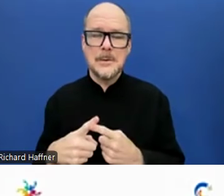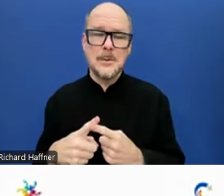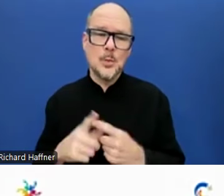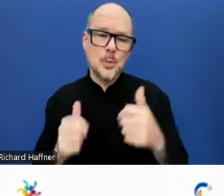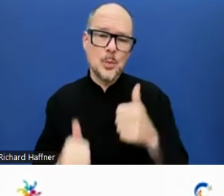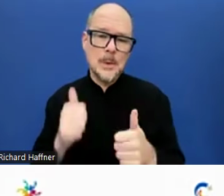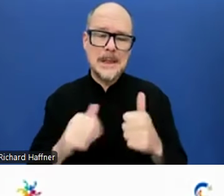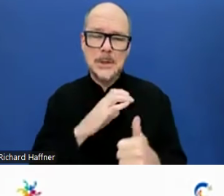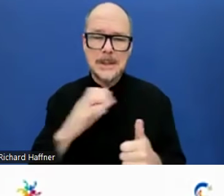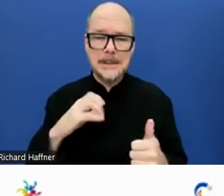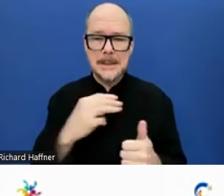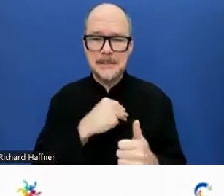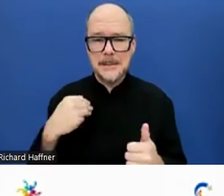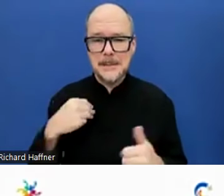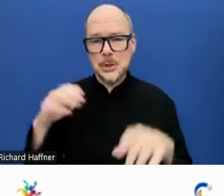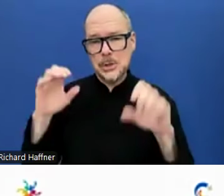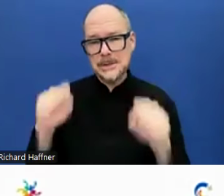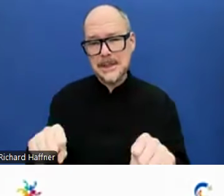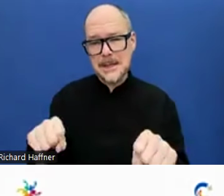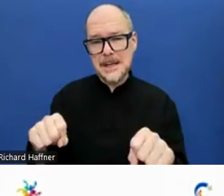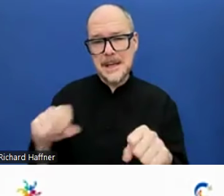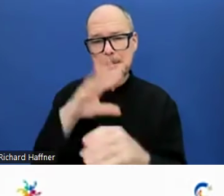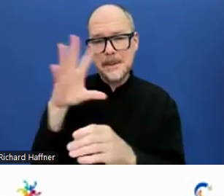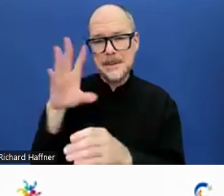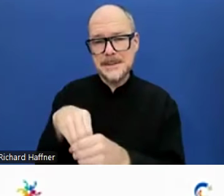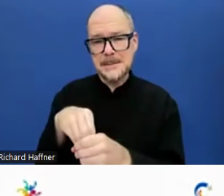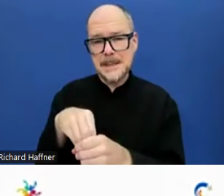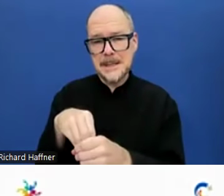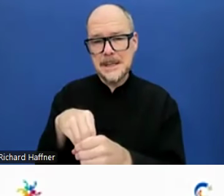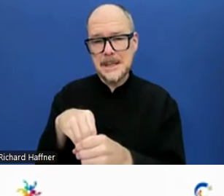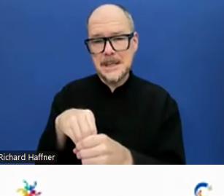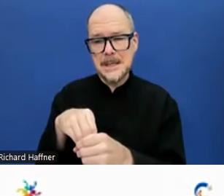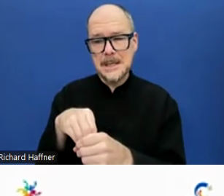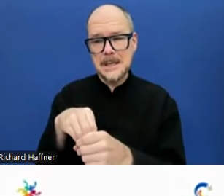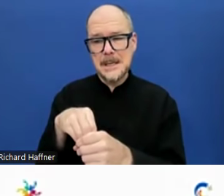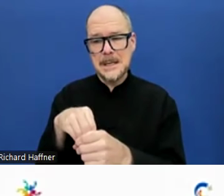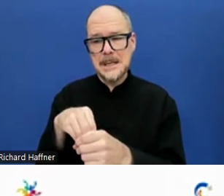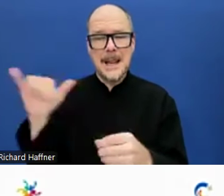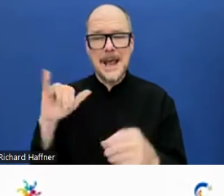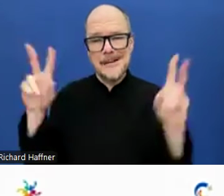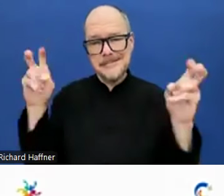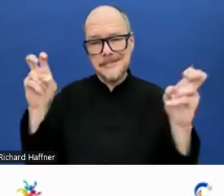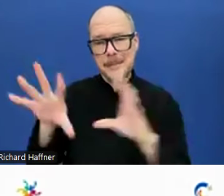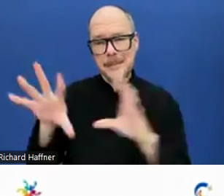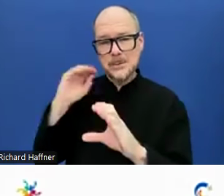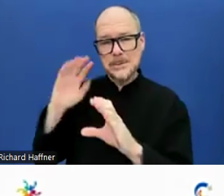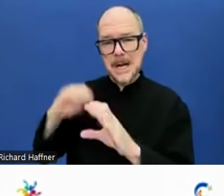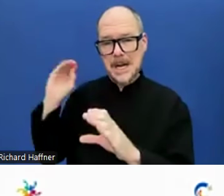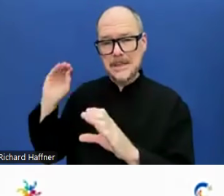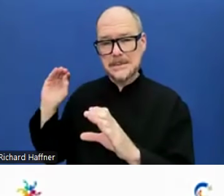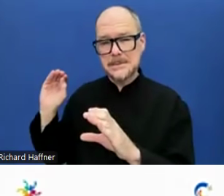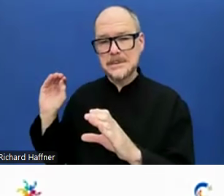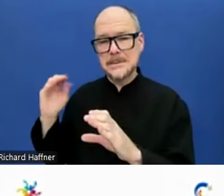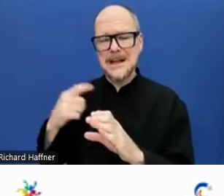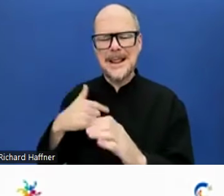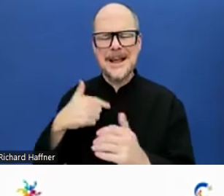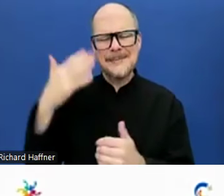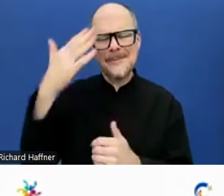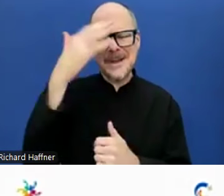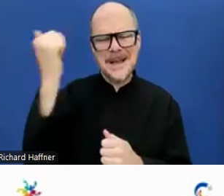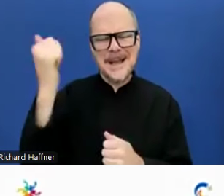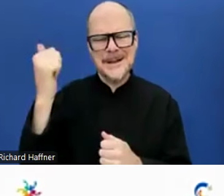members can participate, kind of like from the outside. I think it would it